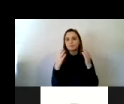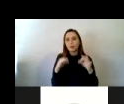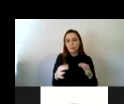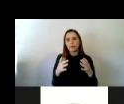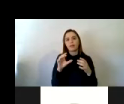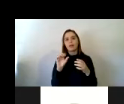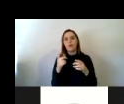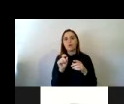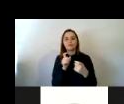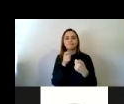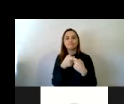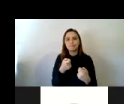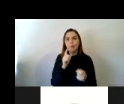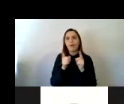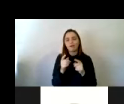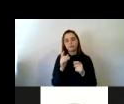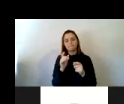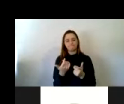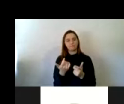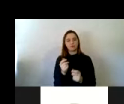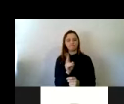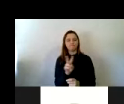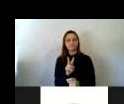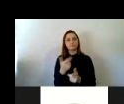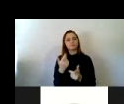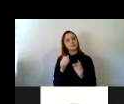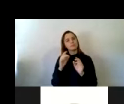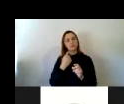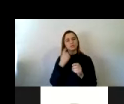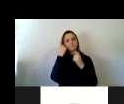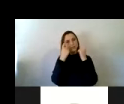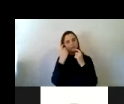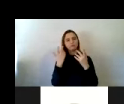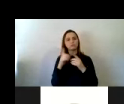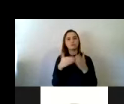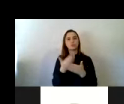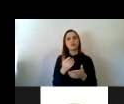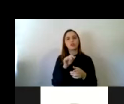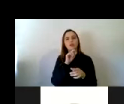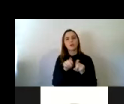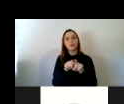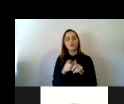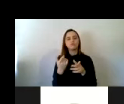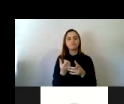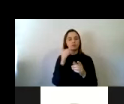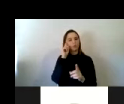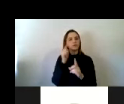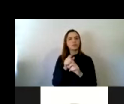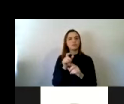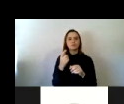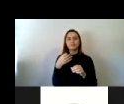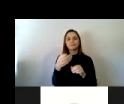And we can dedicate some of our resources directly to address inequality issues.